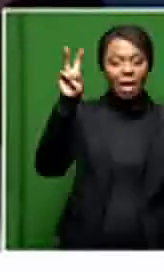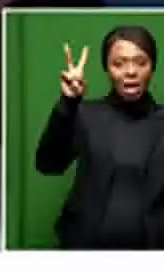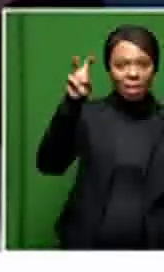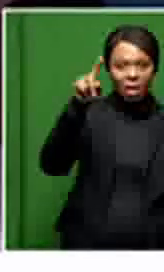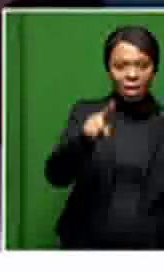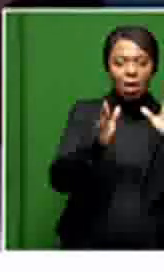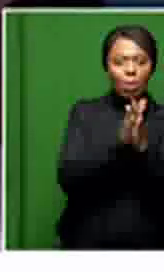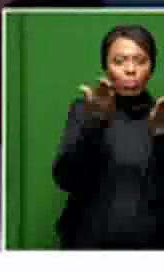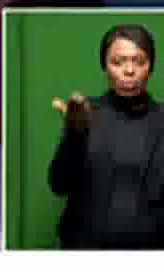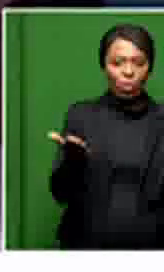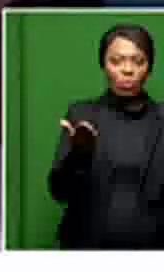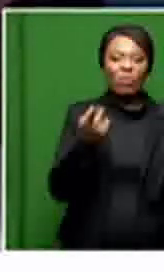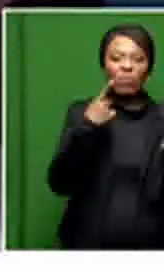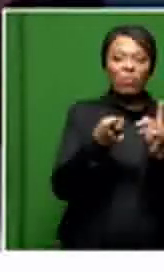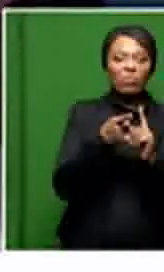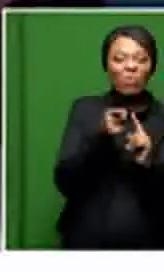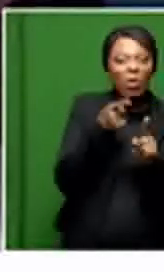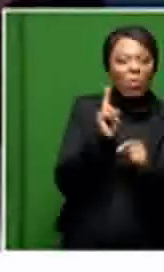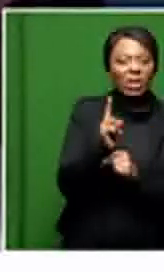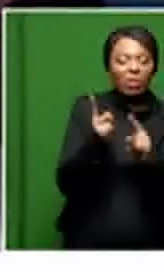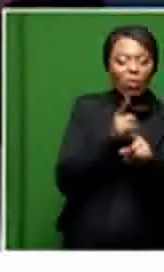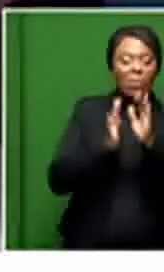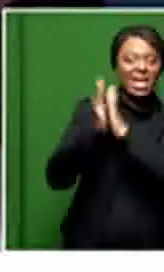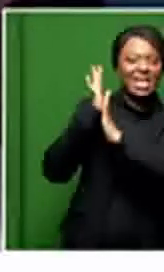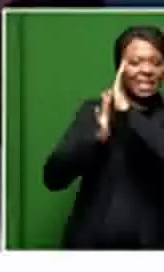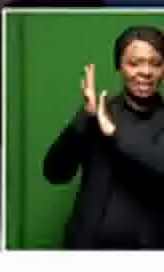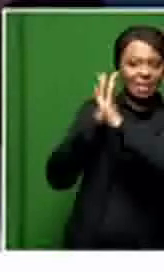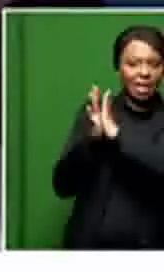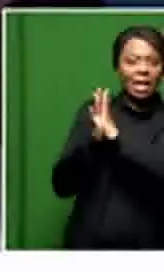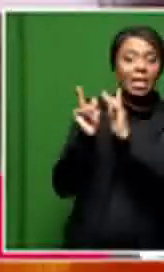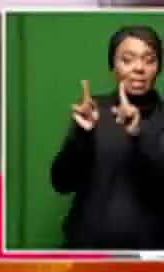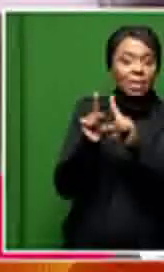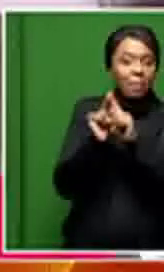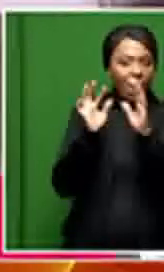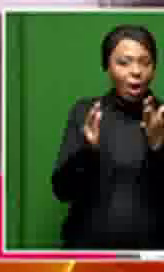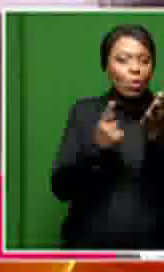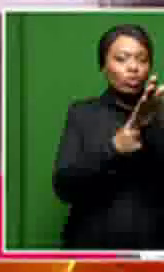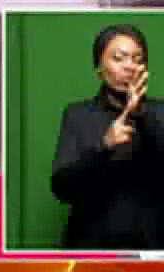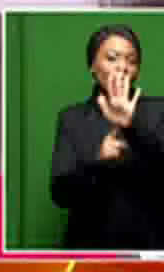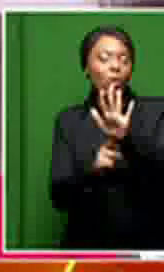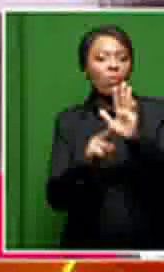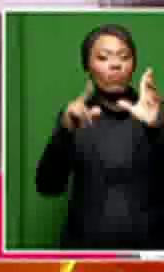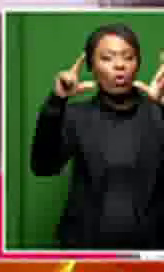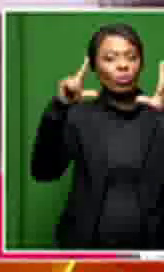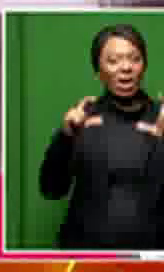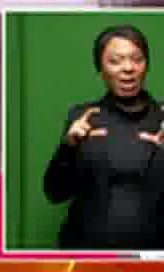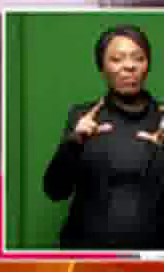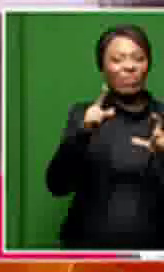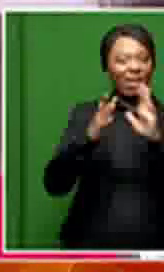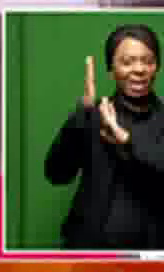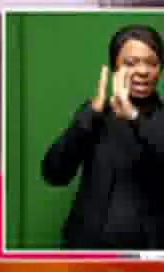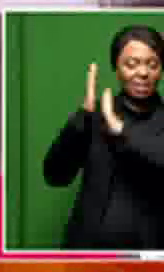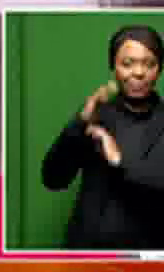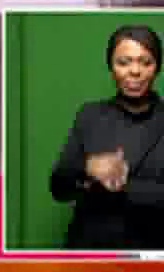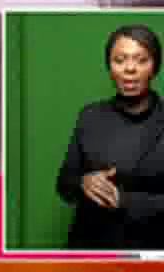of a recovery of history through these photographs. And you mentioned Siya Kolisi and as well as the other Kolisis, and the book pays homage